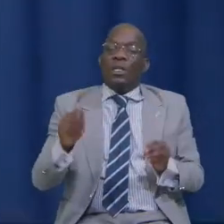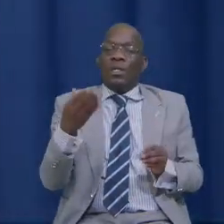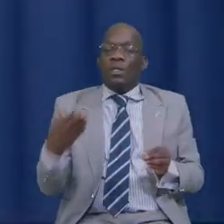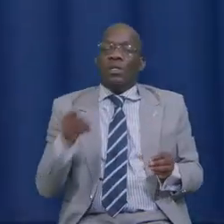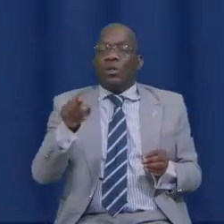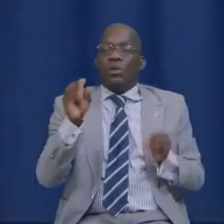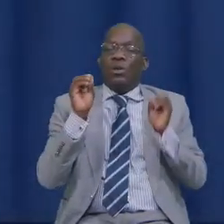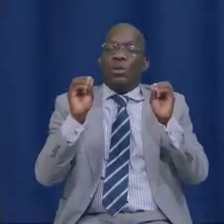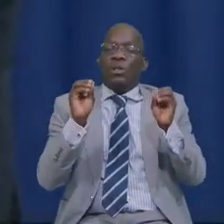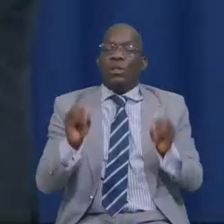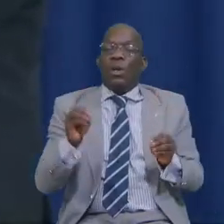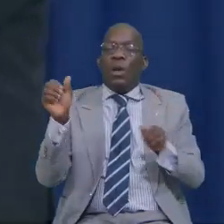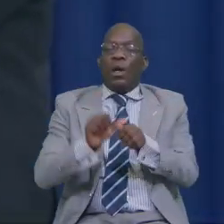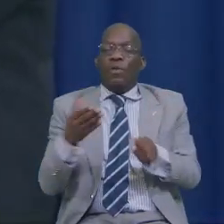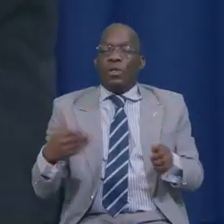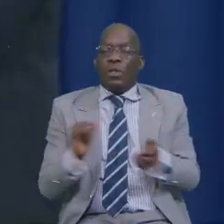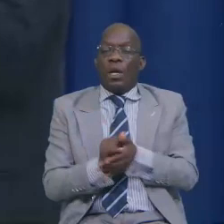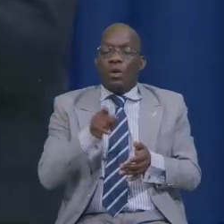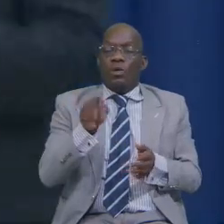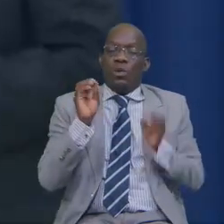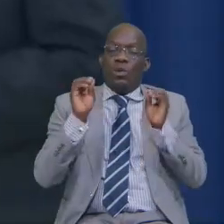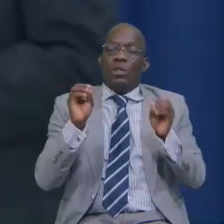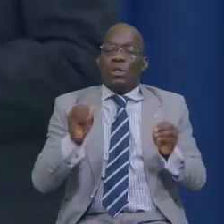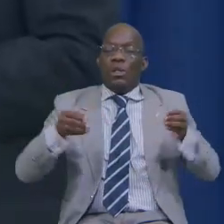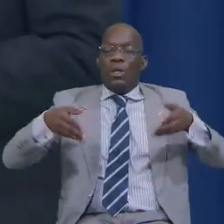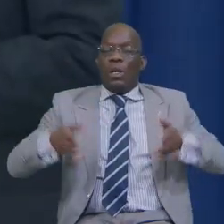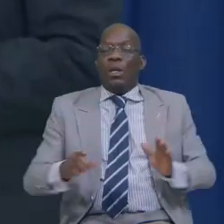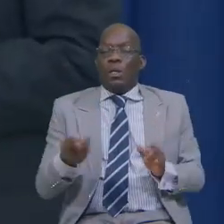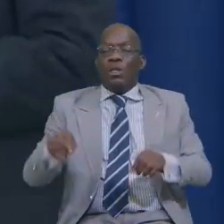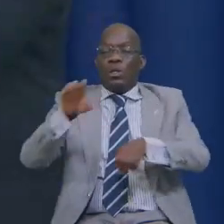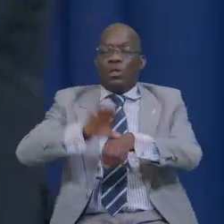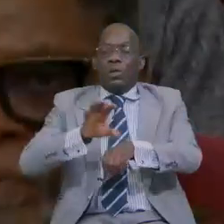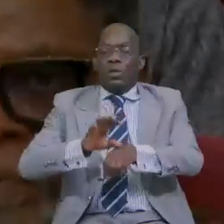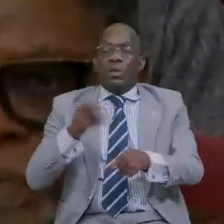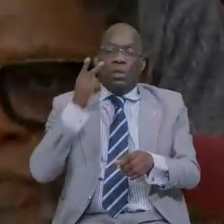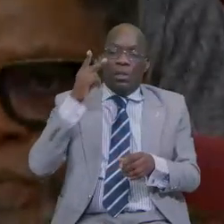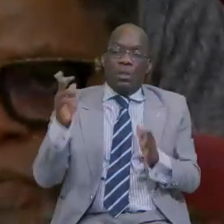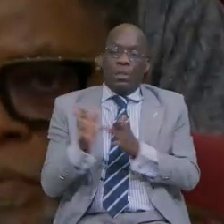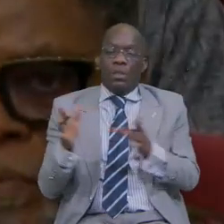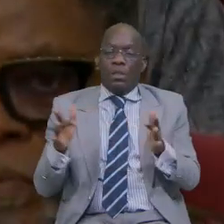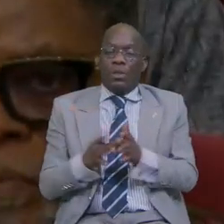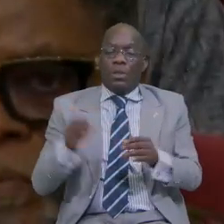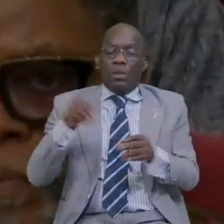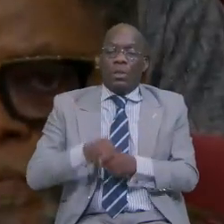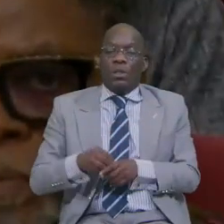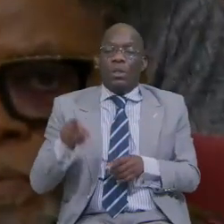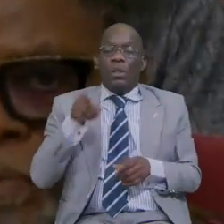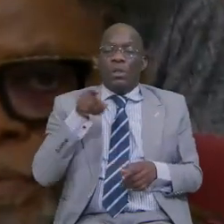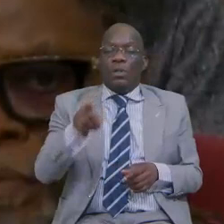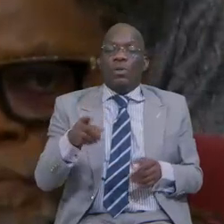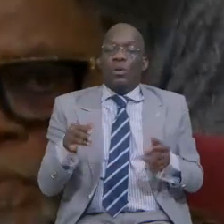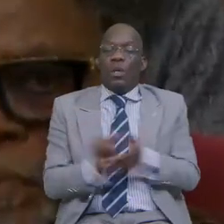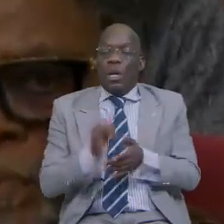teach, let the church see Jesus in you. That's why today we come to this